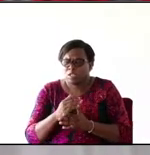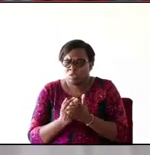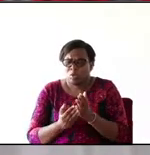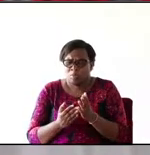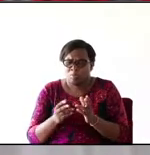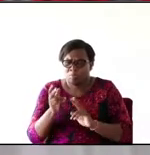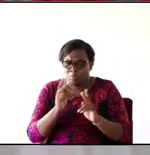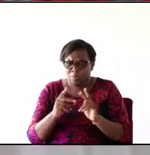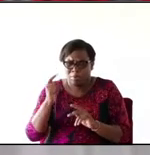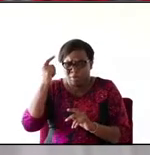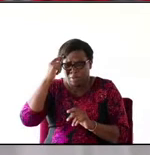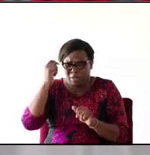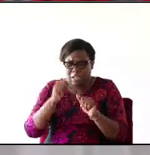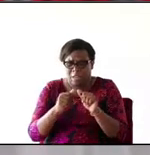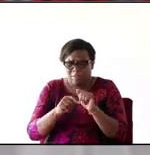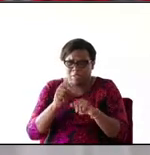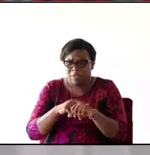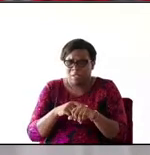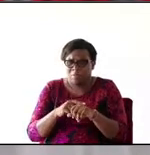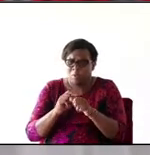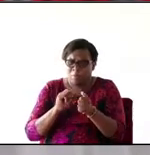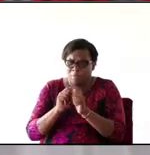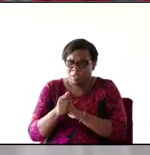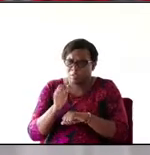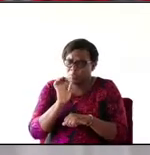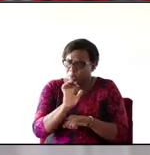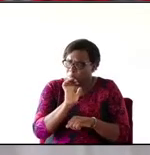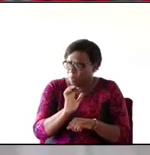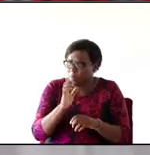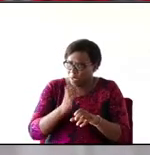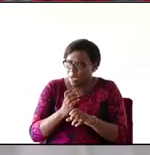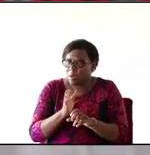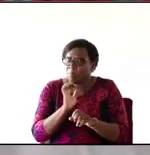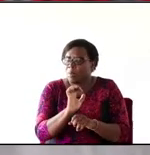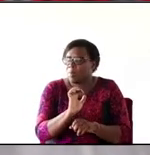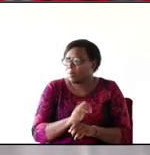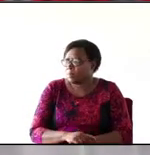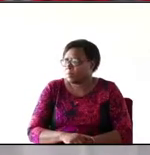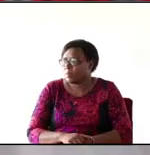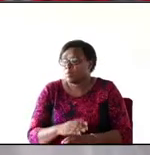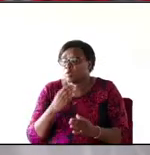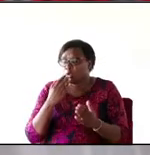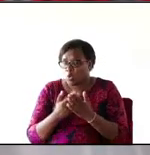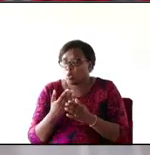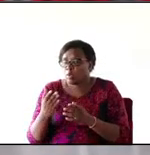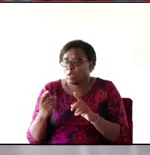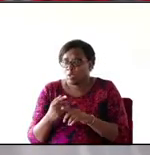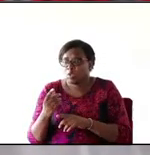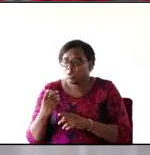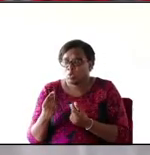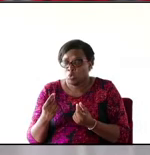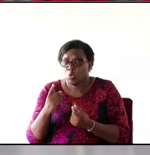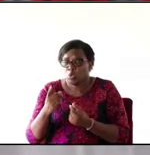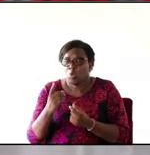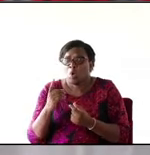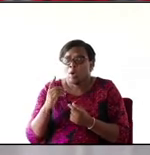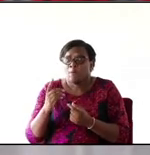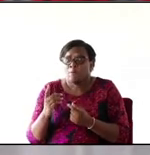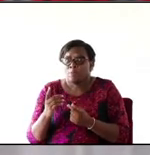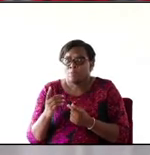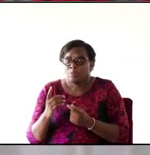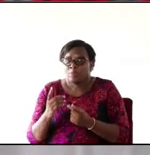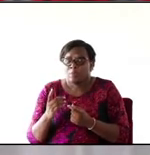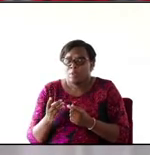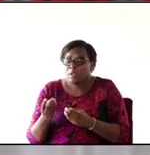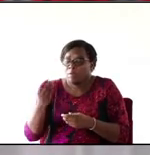drove past, he blew his horn. But it's a good thing to do. You are engaging community